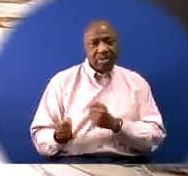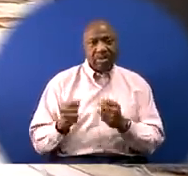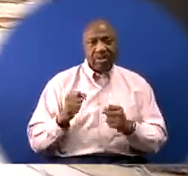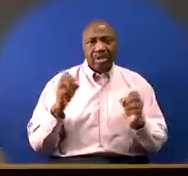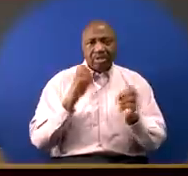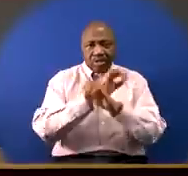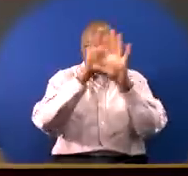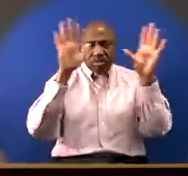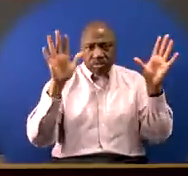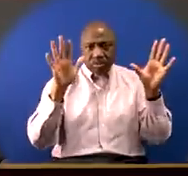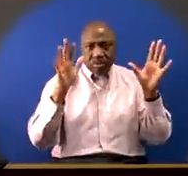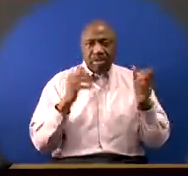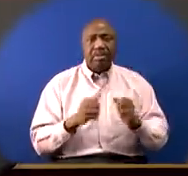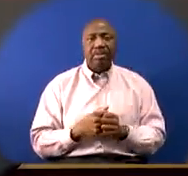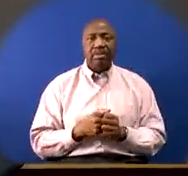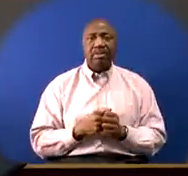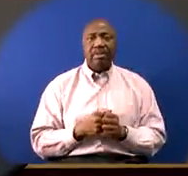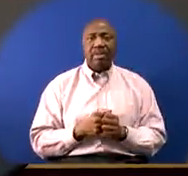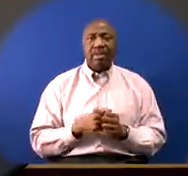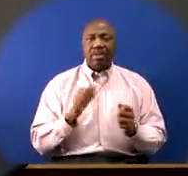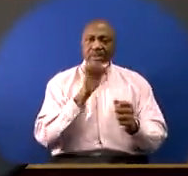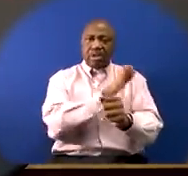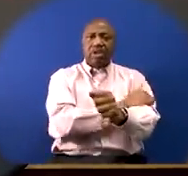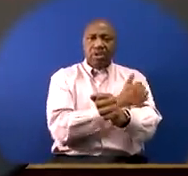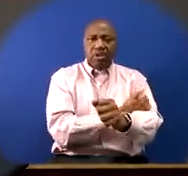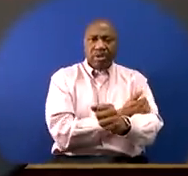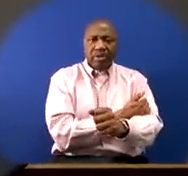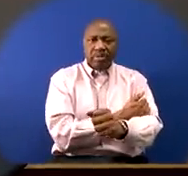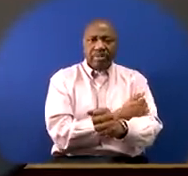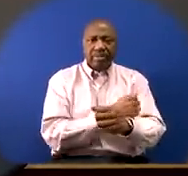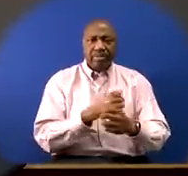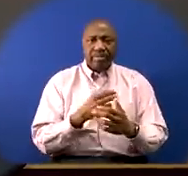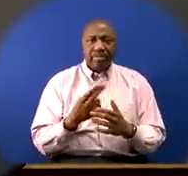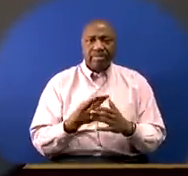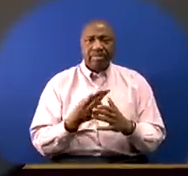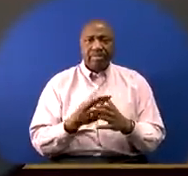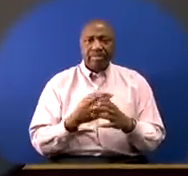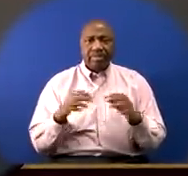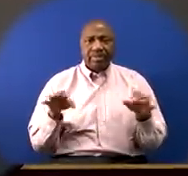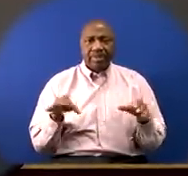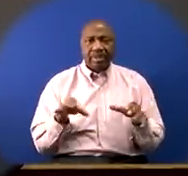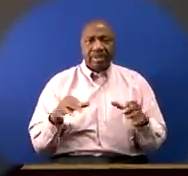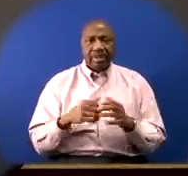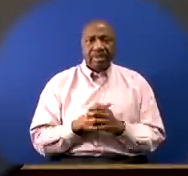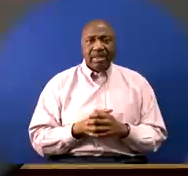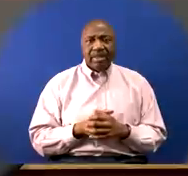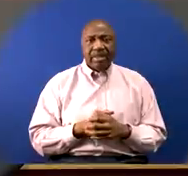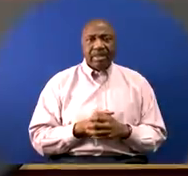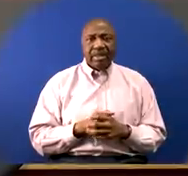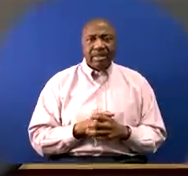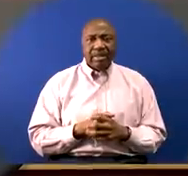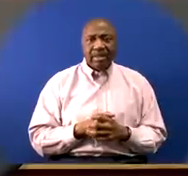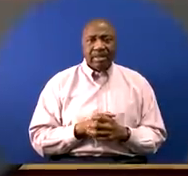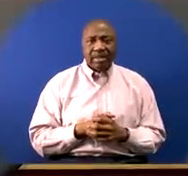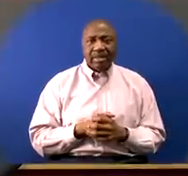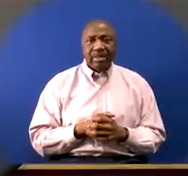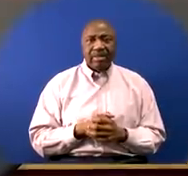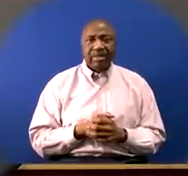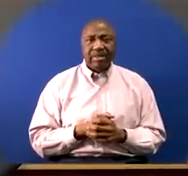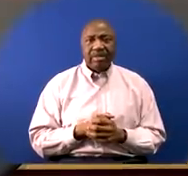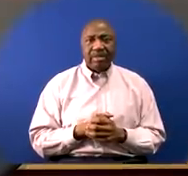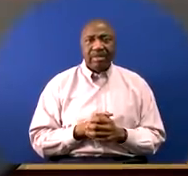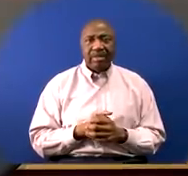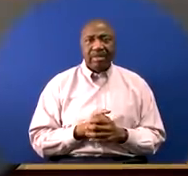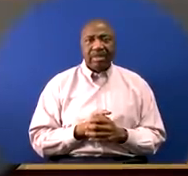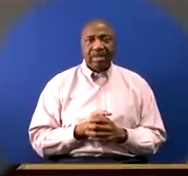such power, with such authority as you always do. I praise God for the preaching of Pastor Terry Keith Anderson,